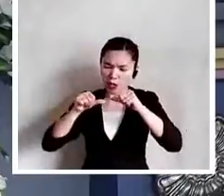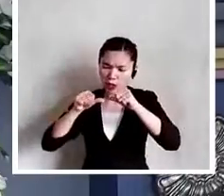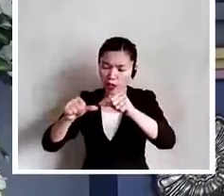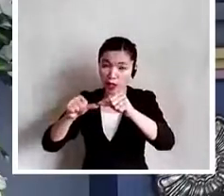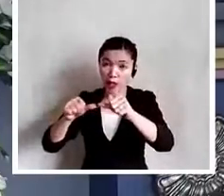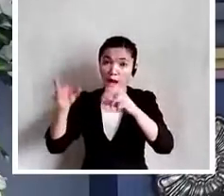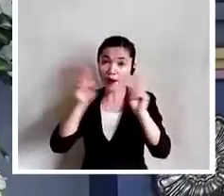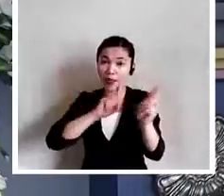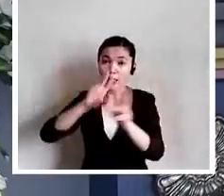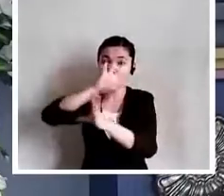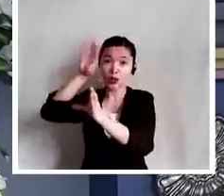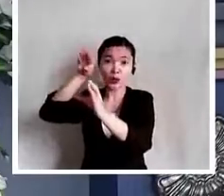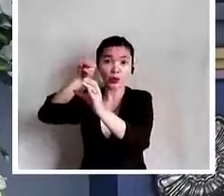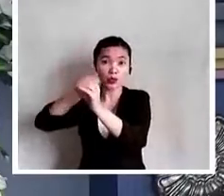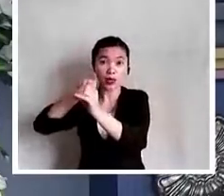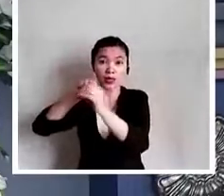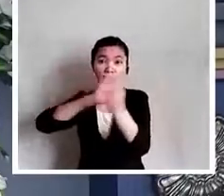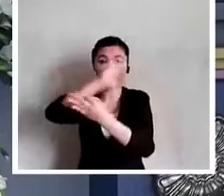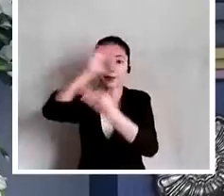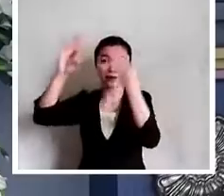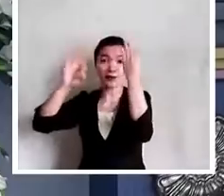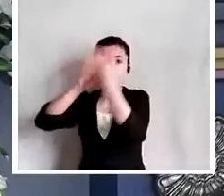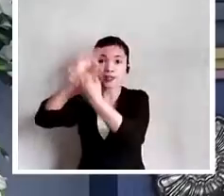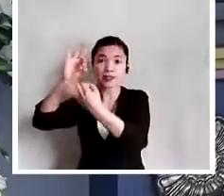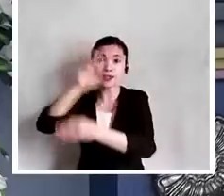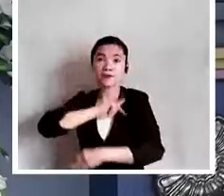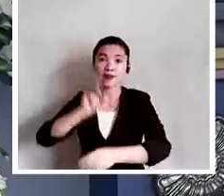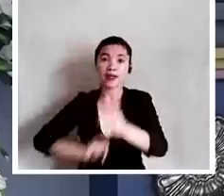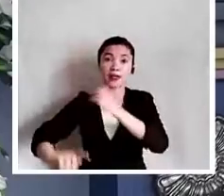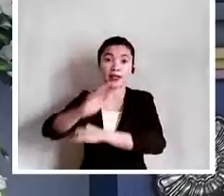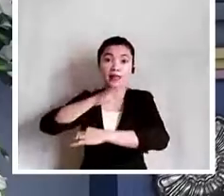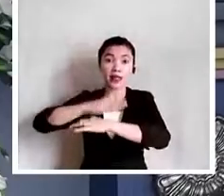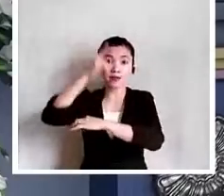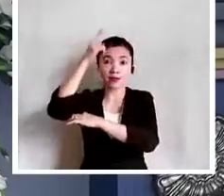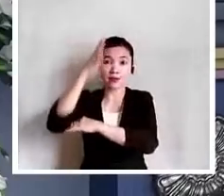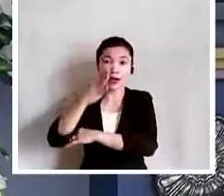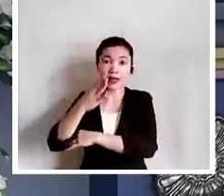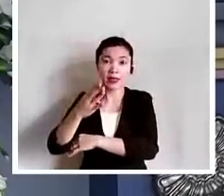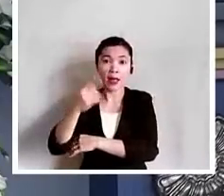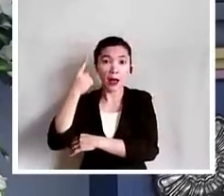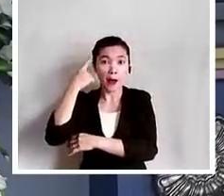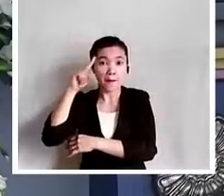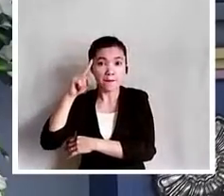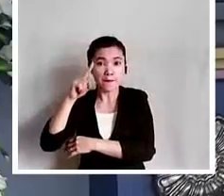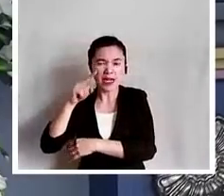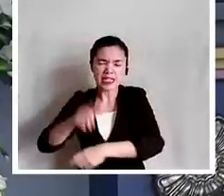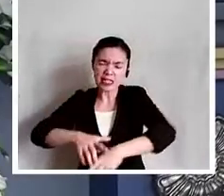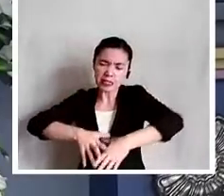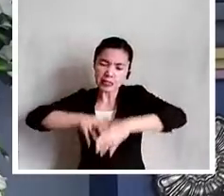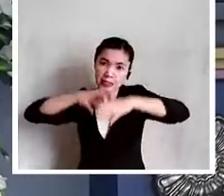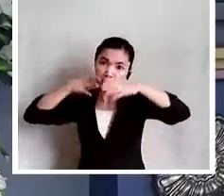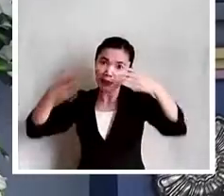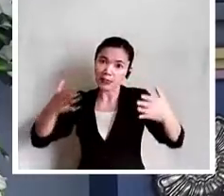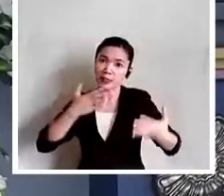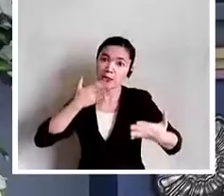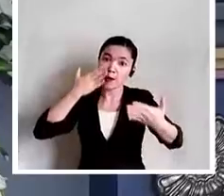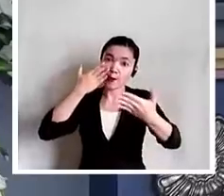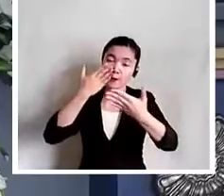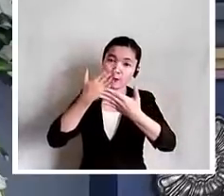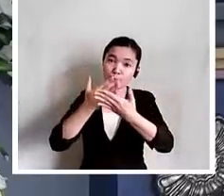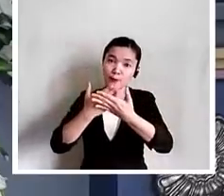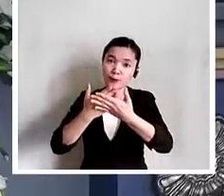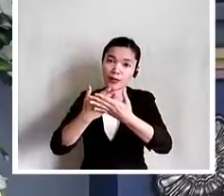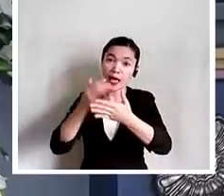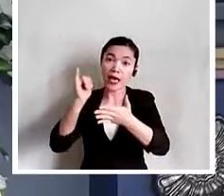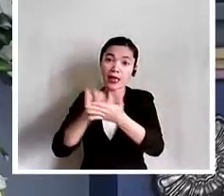kingdom of God. For that is the greatest good that God has in store